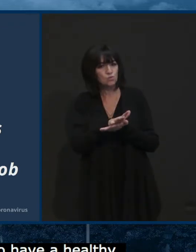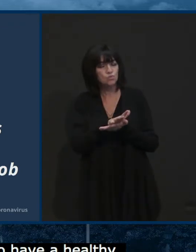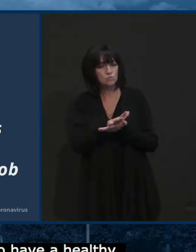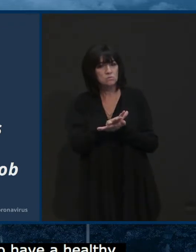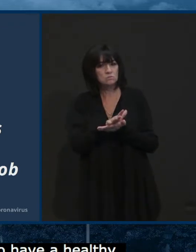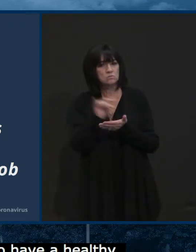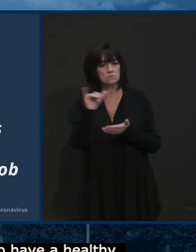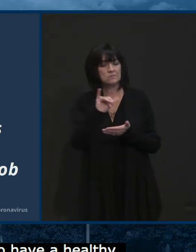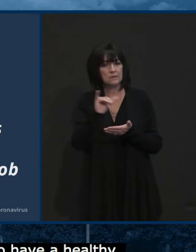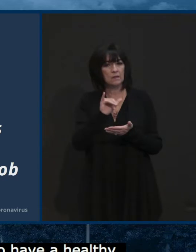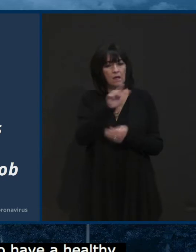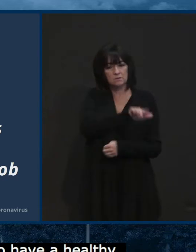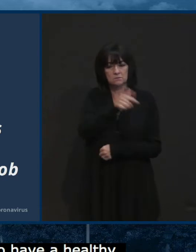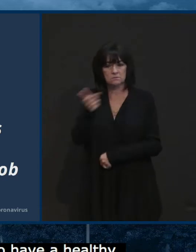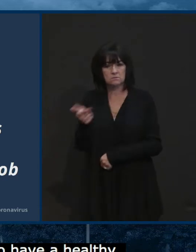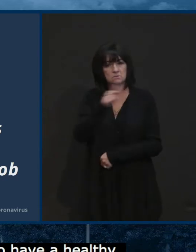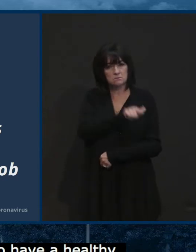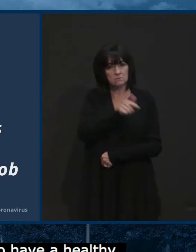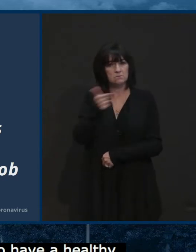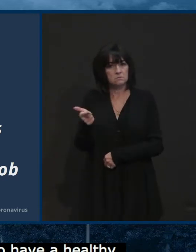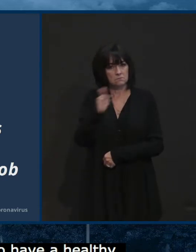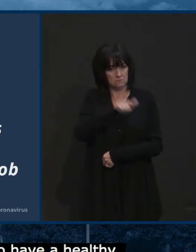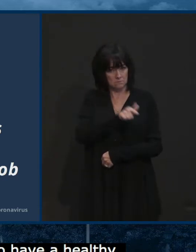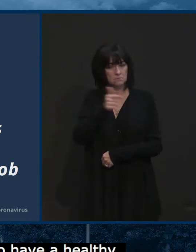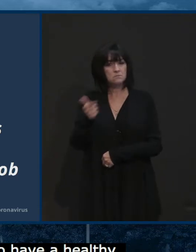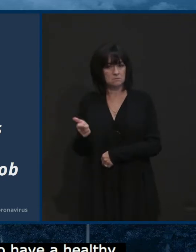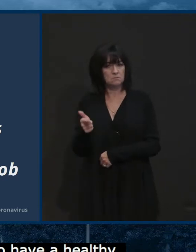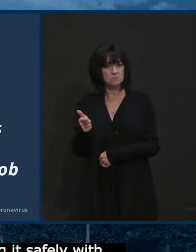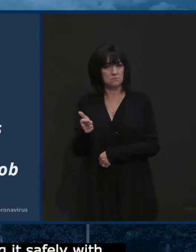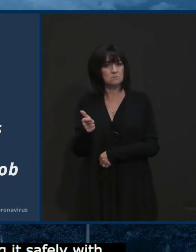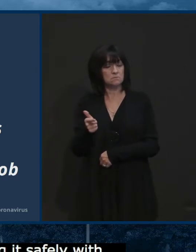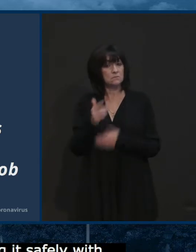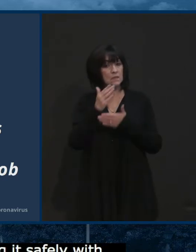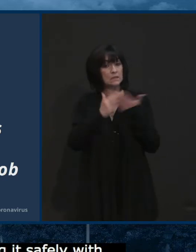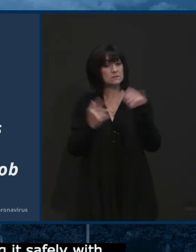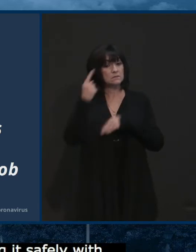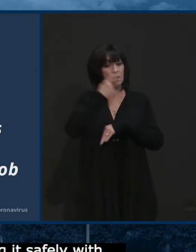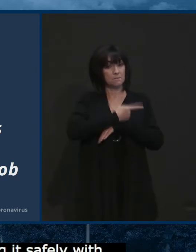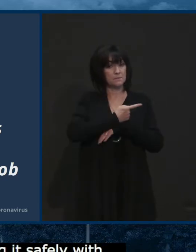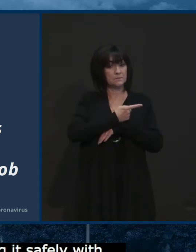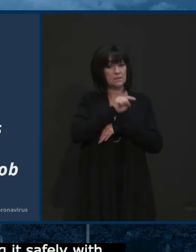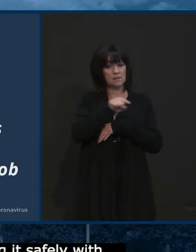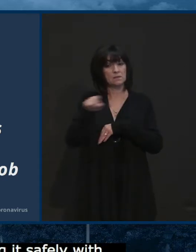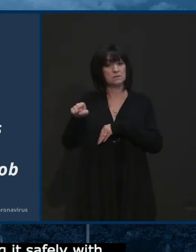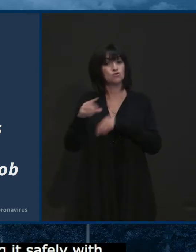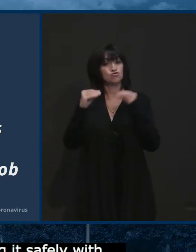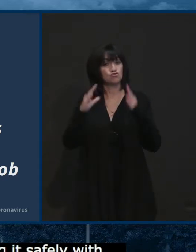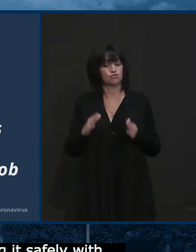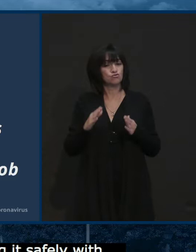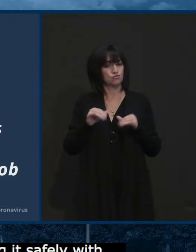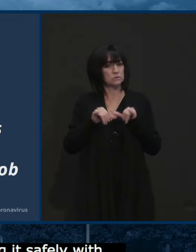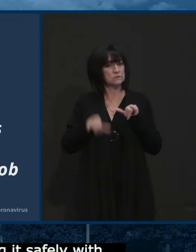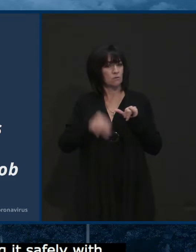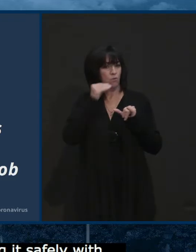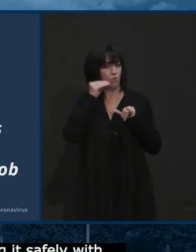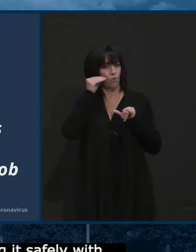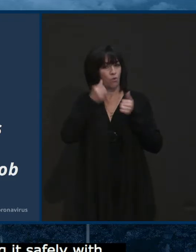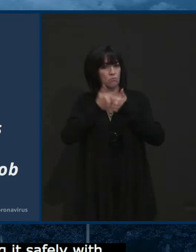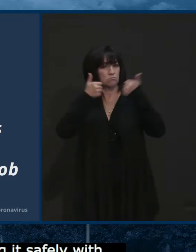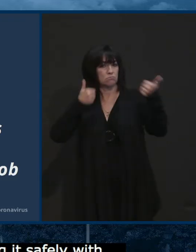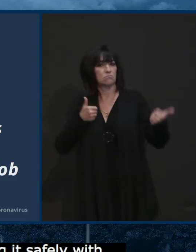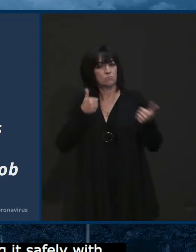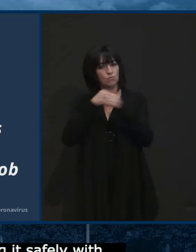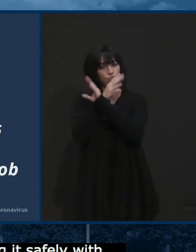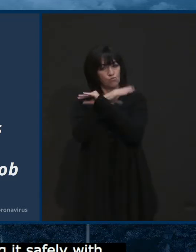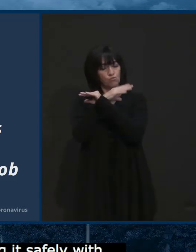fewer children in schools in front of teachers. Some days the children are learning remotely. Other days, again,